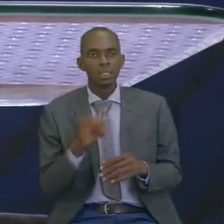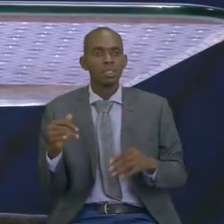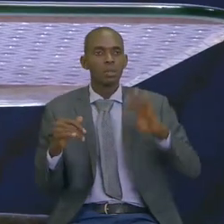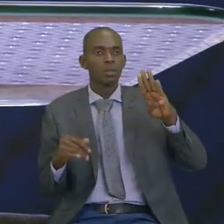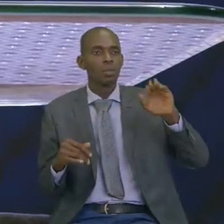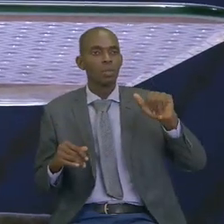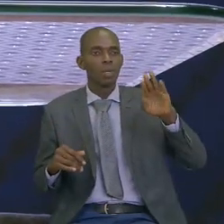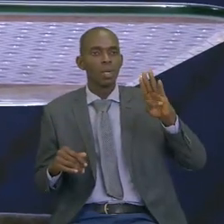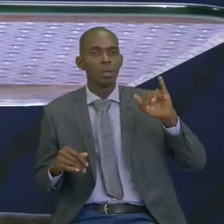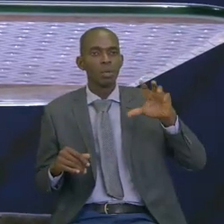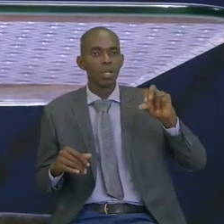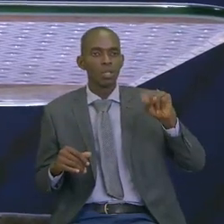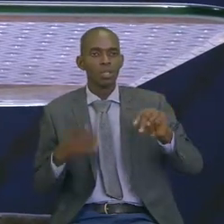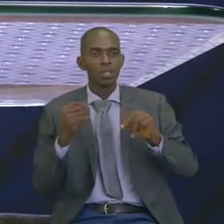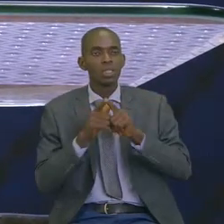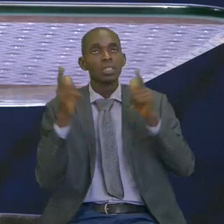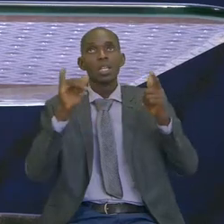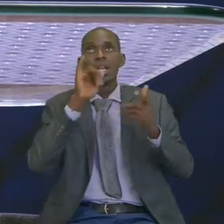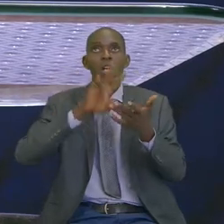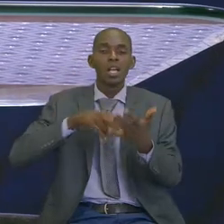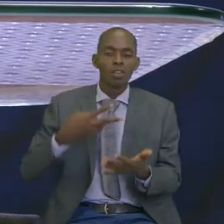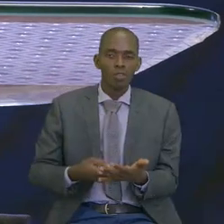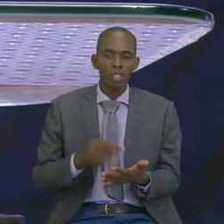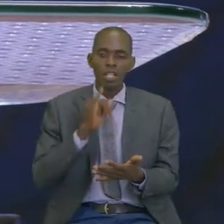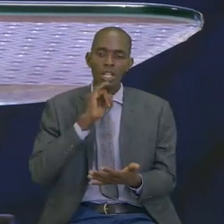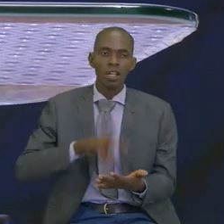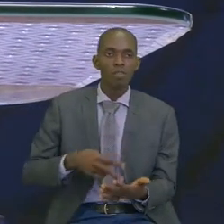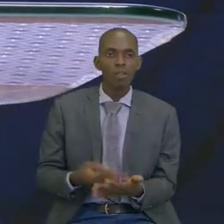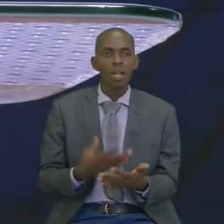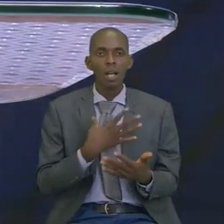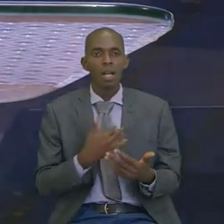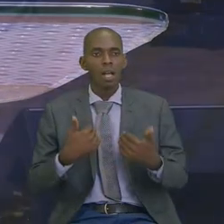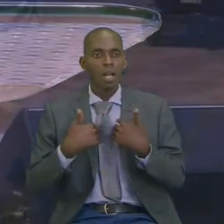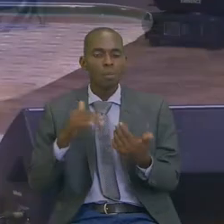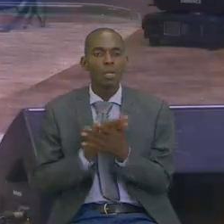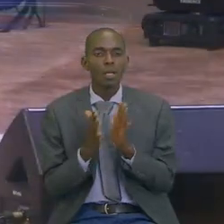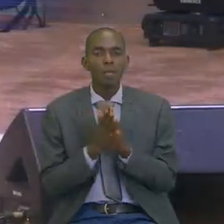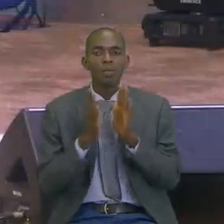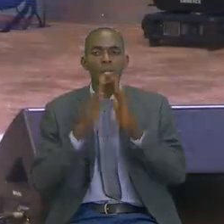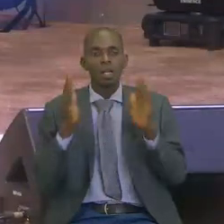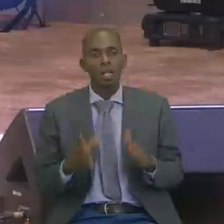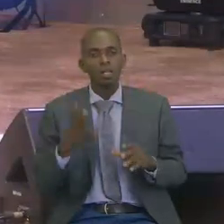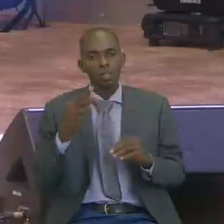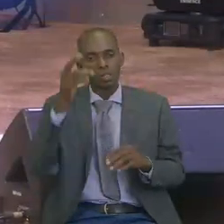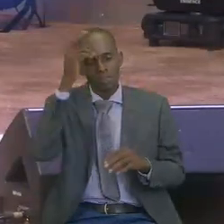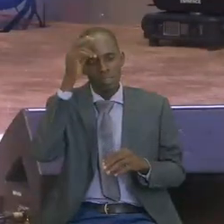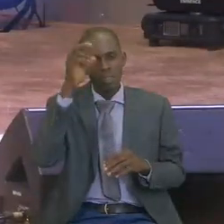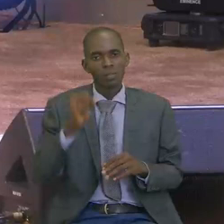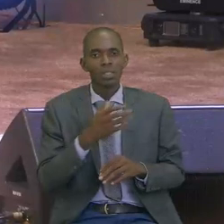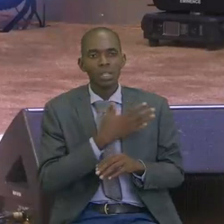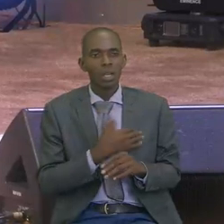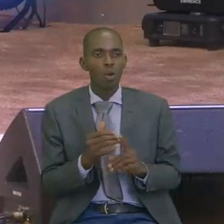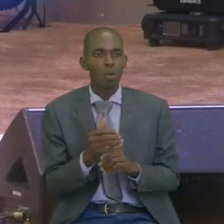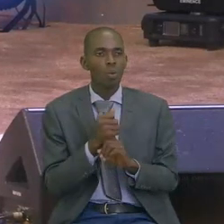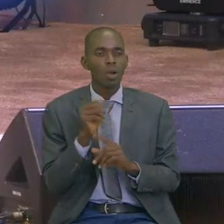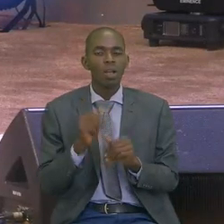falling, and it's become the habitation of devils and the hold of every foul spirit